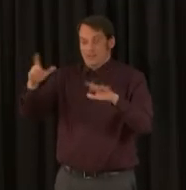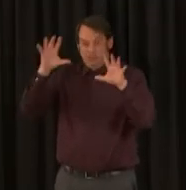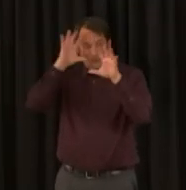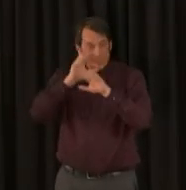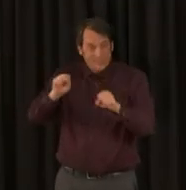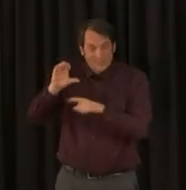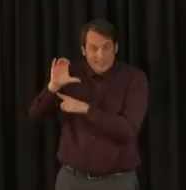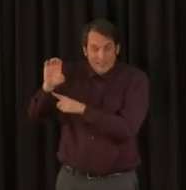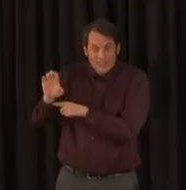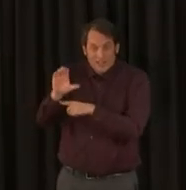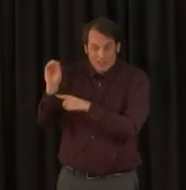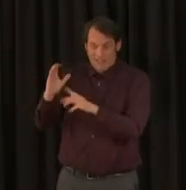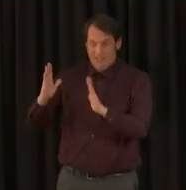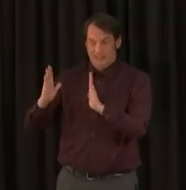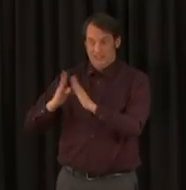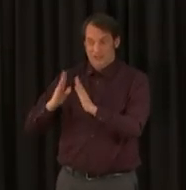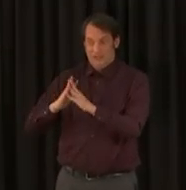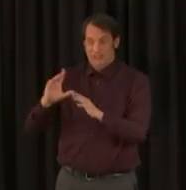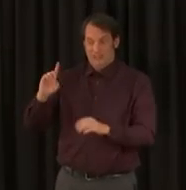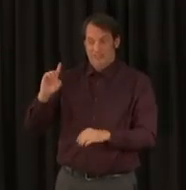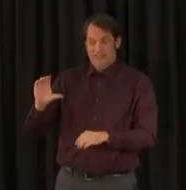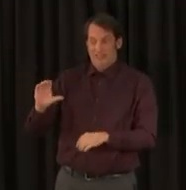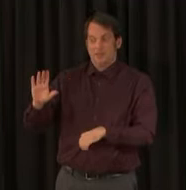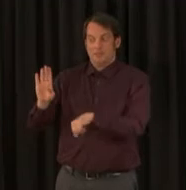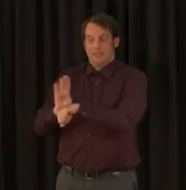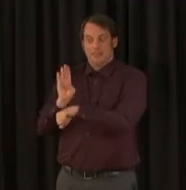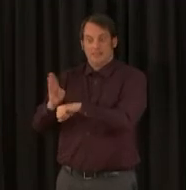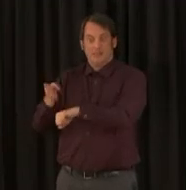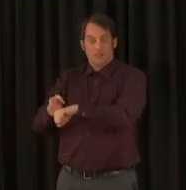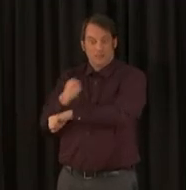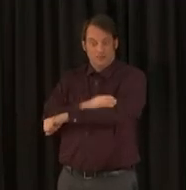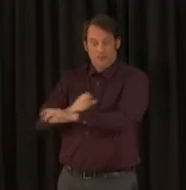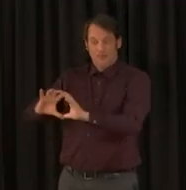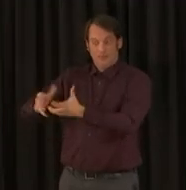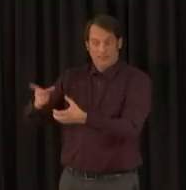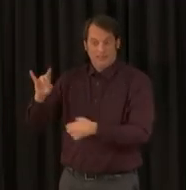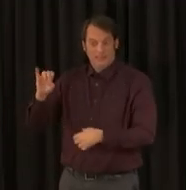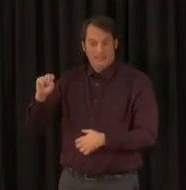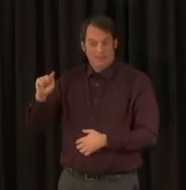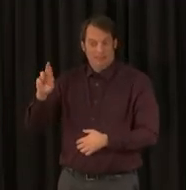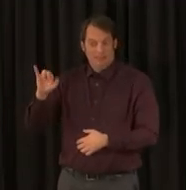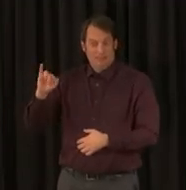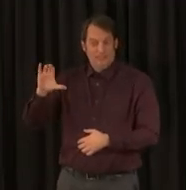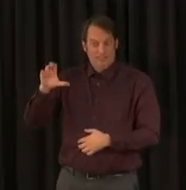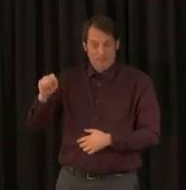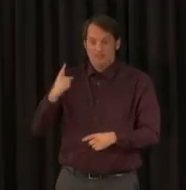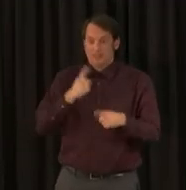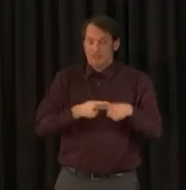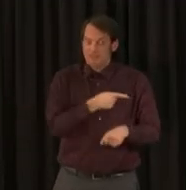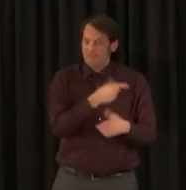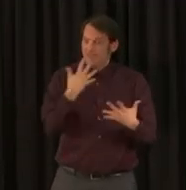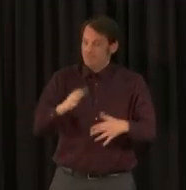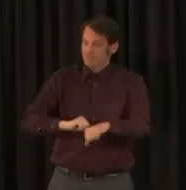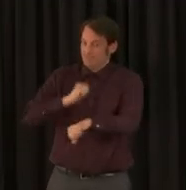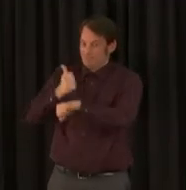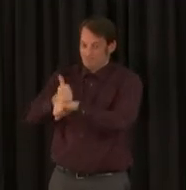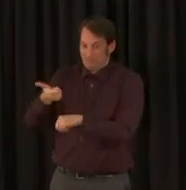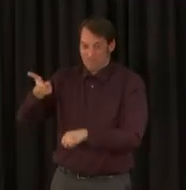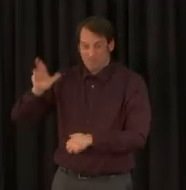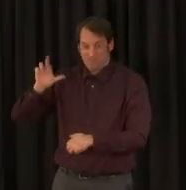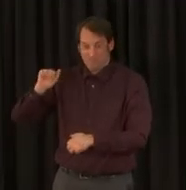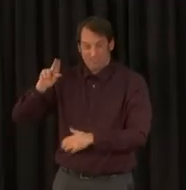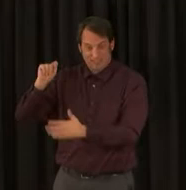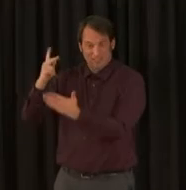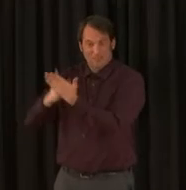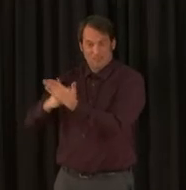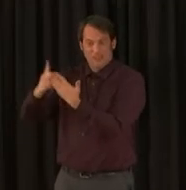the Downtown DC Business Improvement District, and he established a grant program similar to what we did